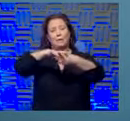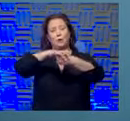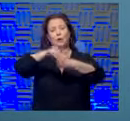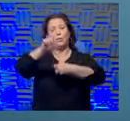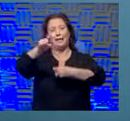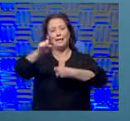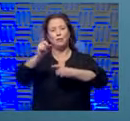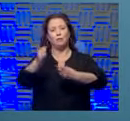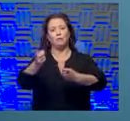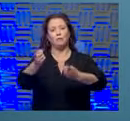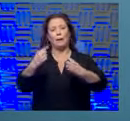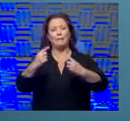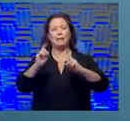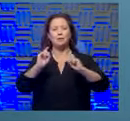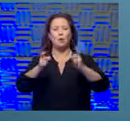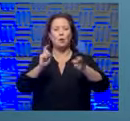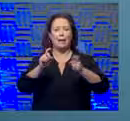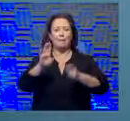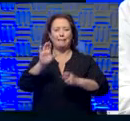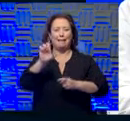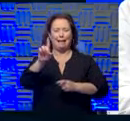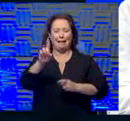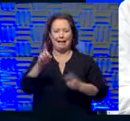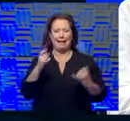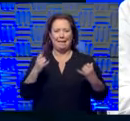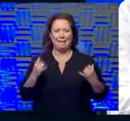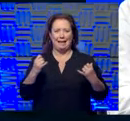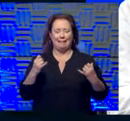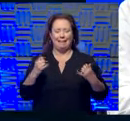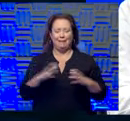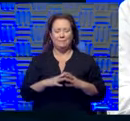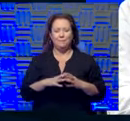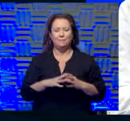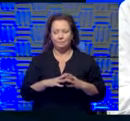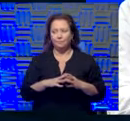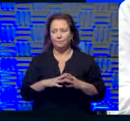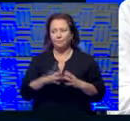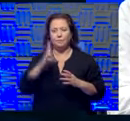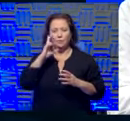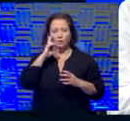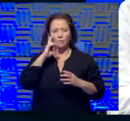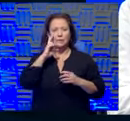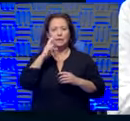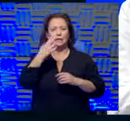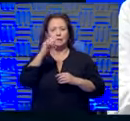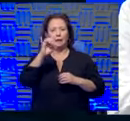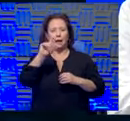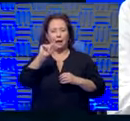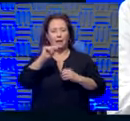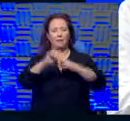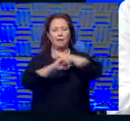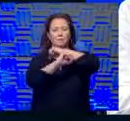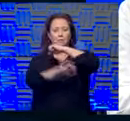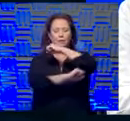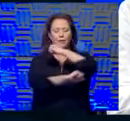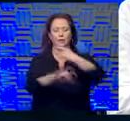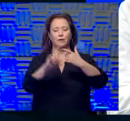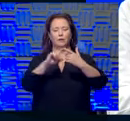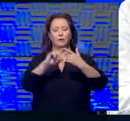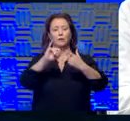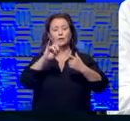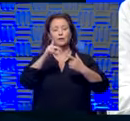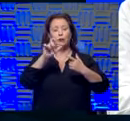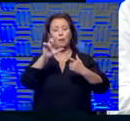you to come out and donate blood immediately. And we've seen the Hyatt Bridge. We've seen the Joplin tornado, 9/11. We